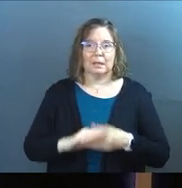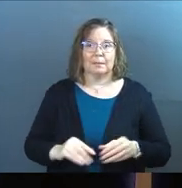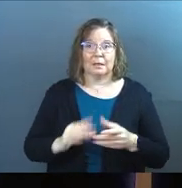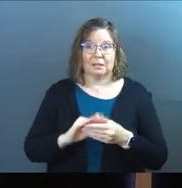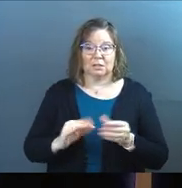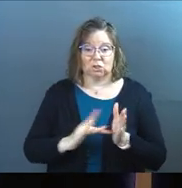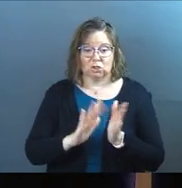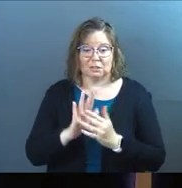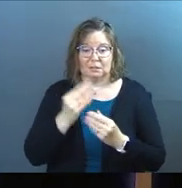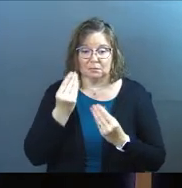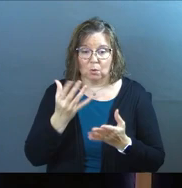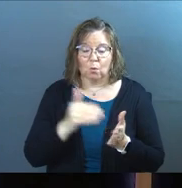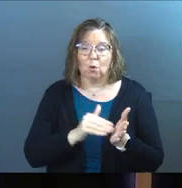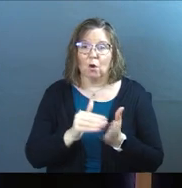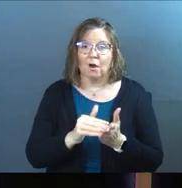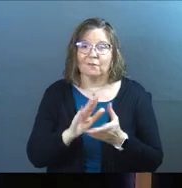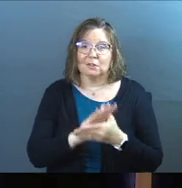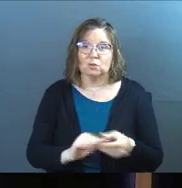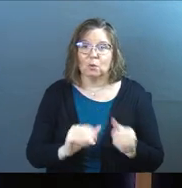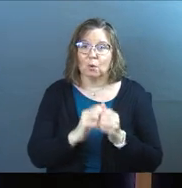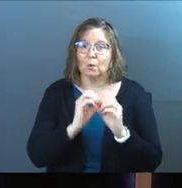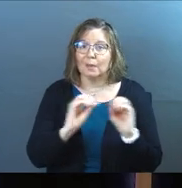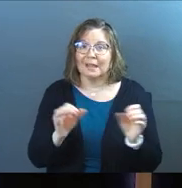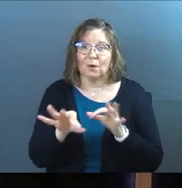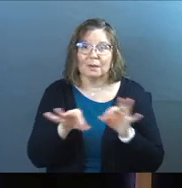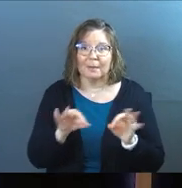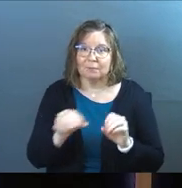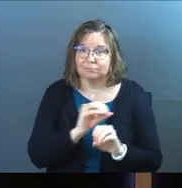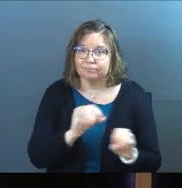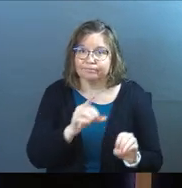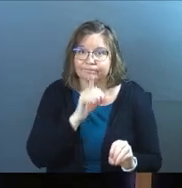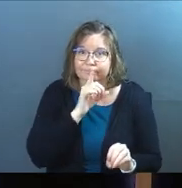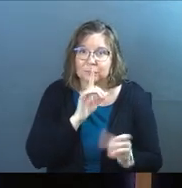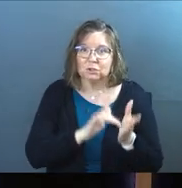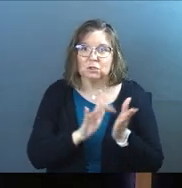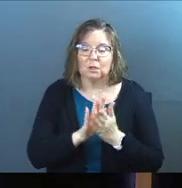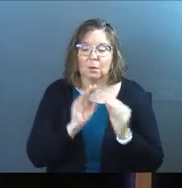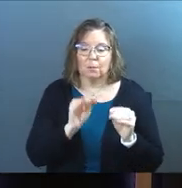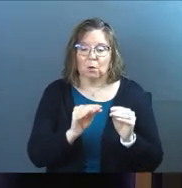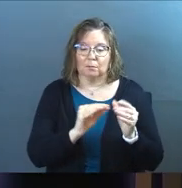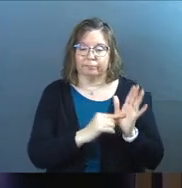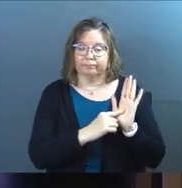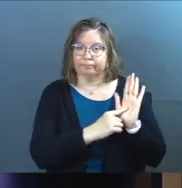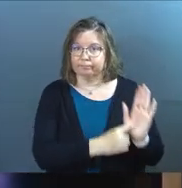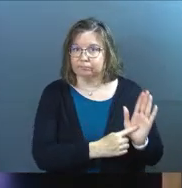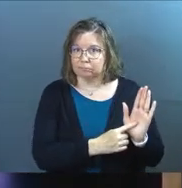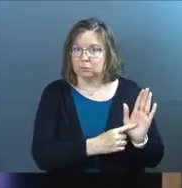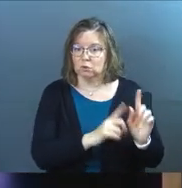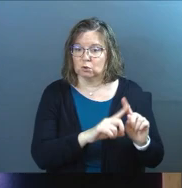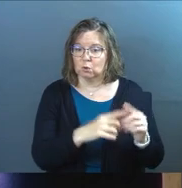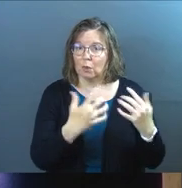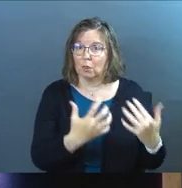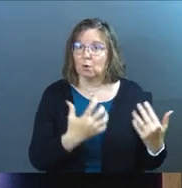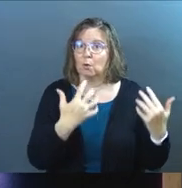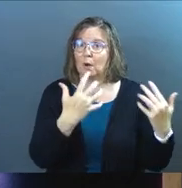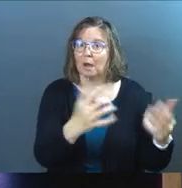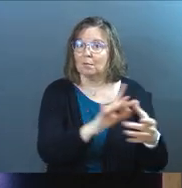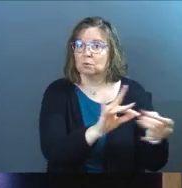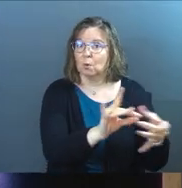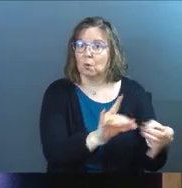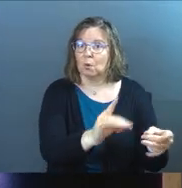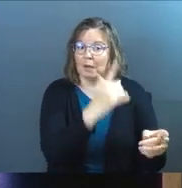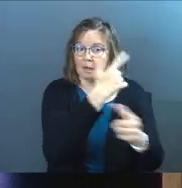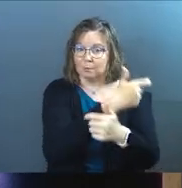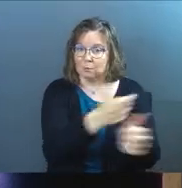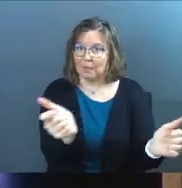parables Jesus told were often just the story without an explanation. Jesus would put the illustration out there to the crowds, and it was